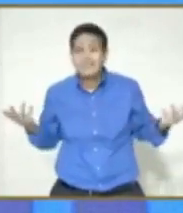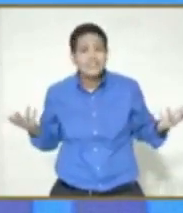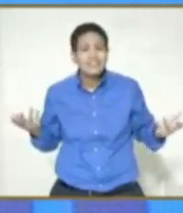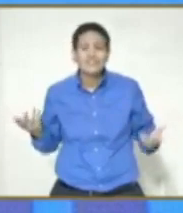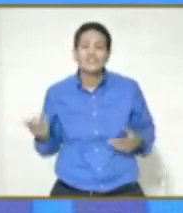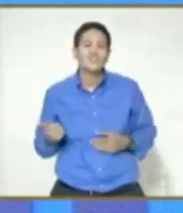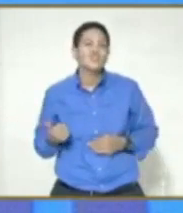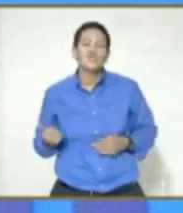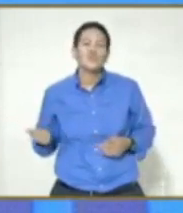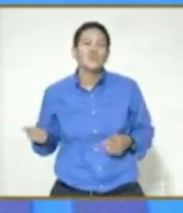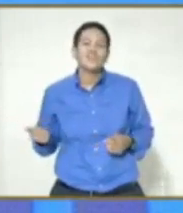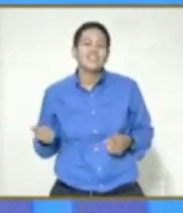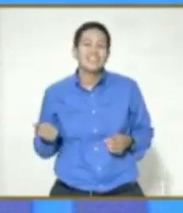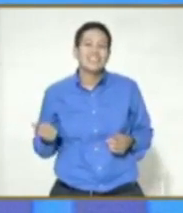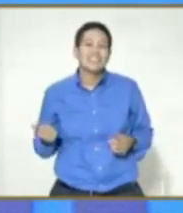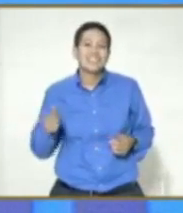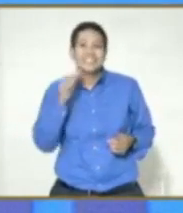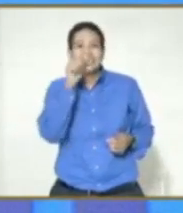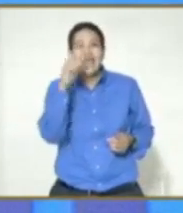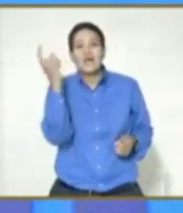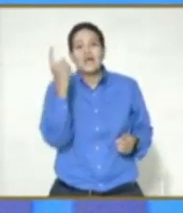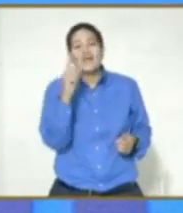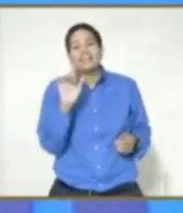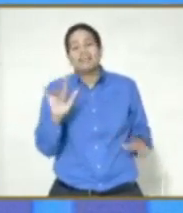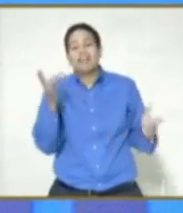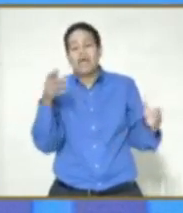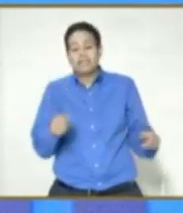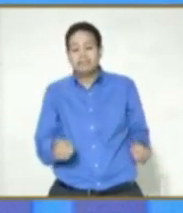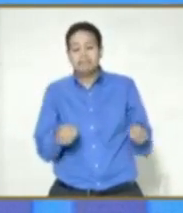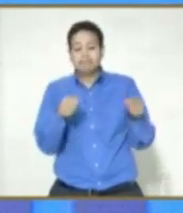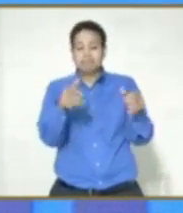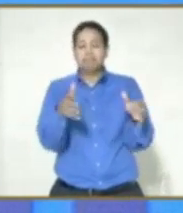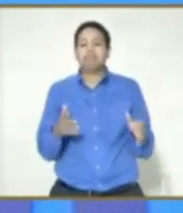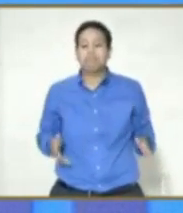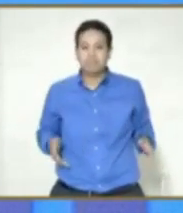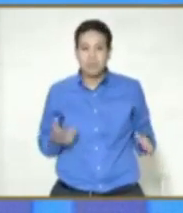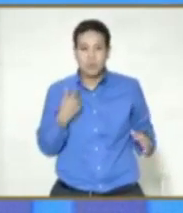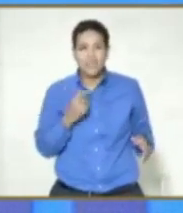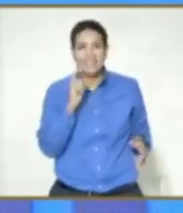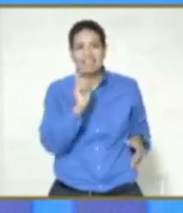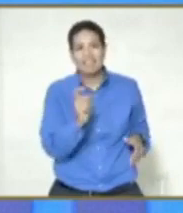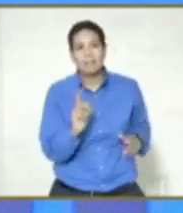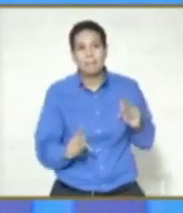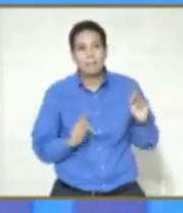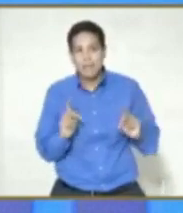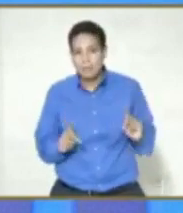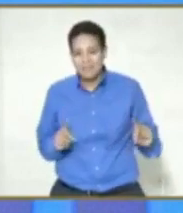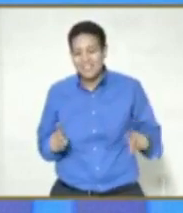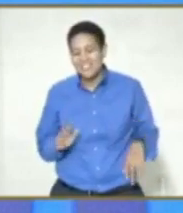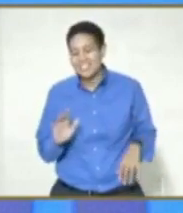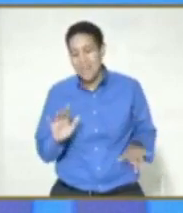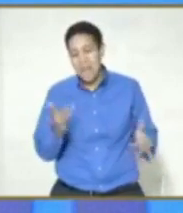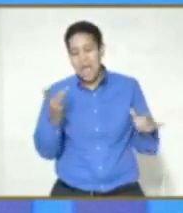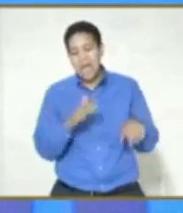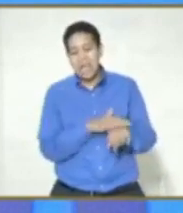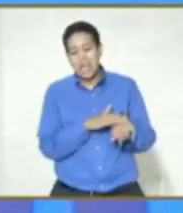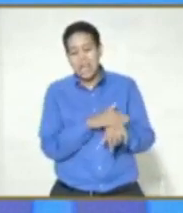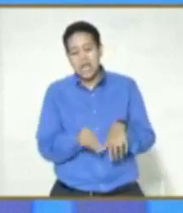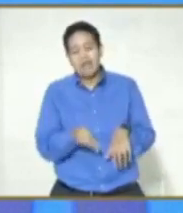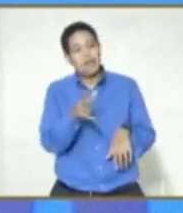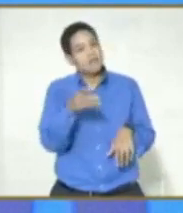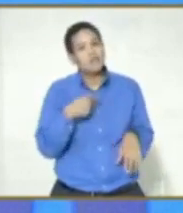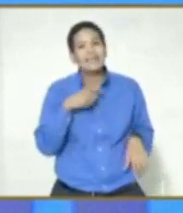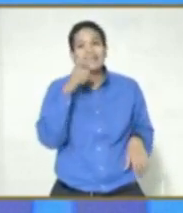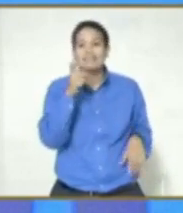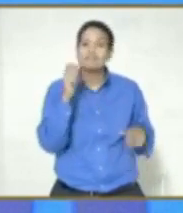an ordinary package that we are giving to these people. We are giving them